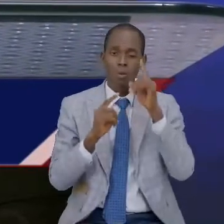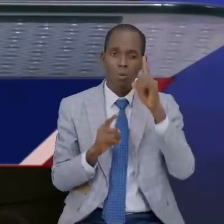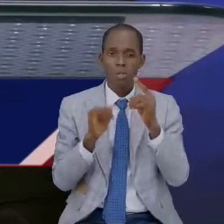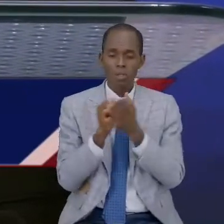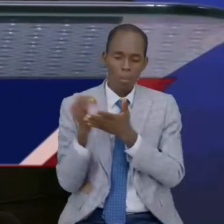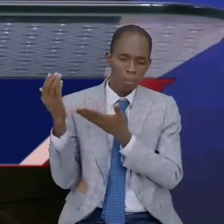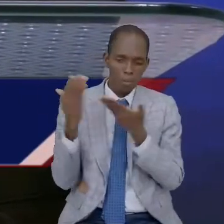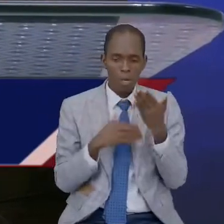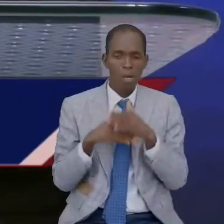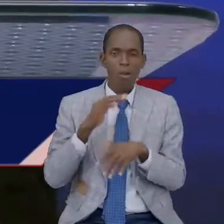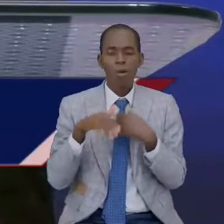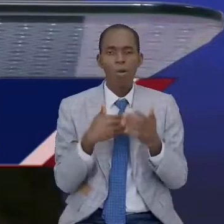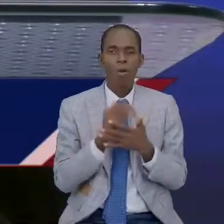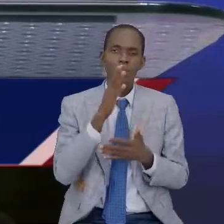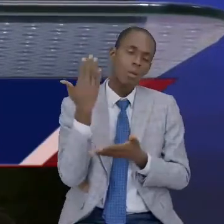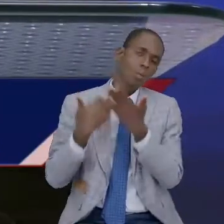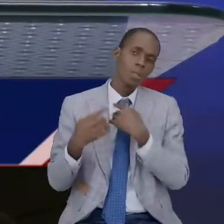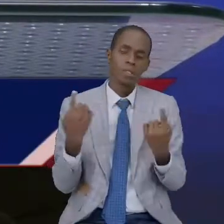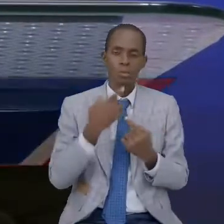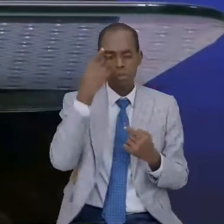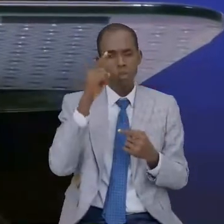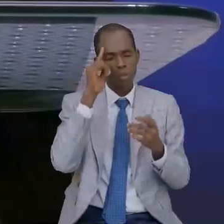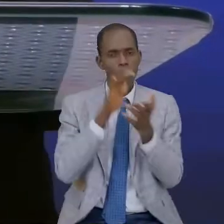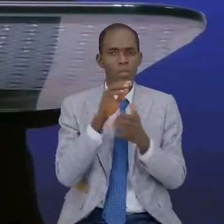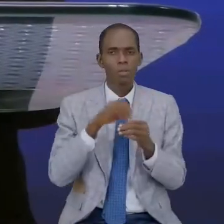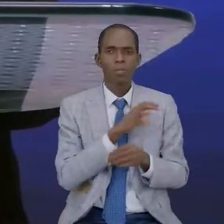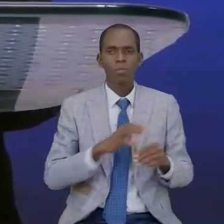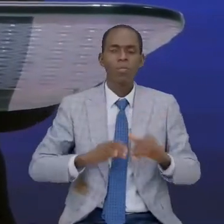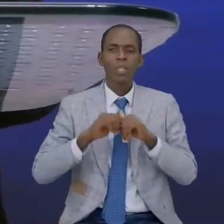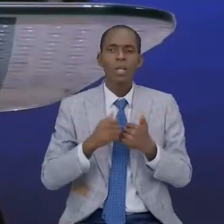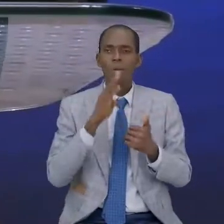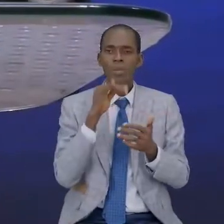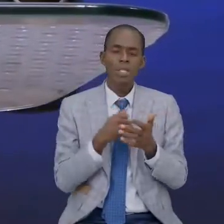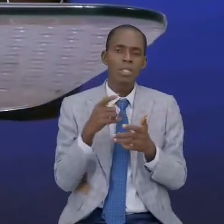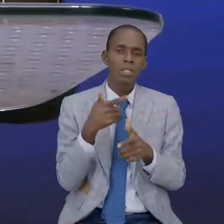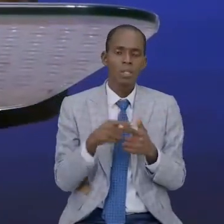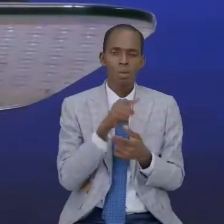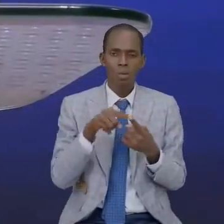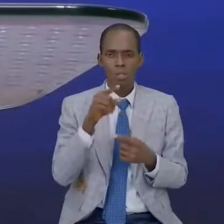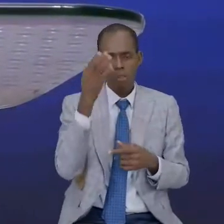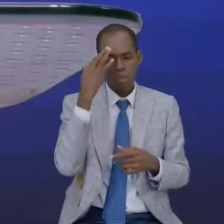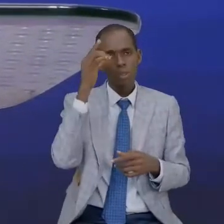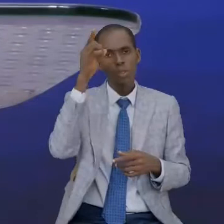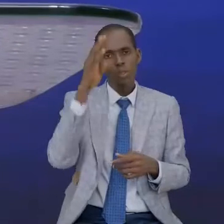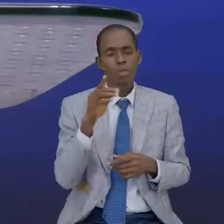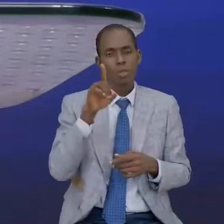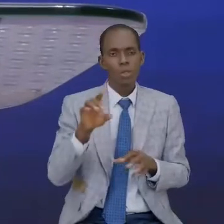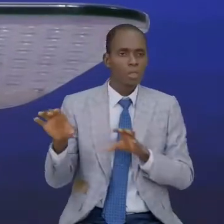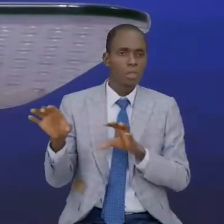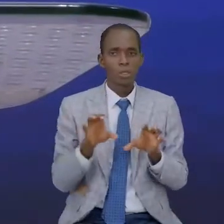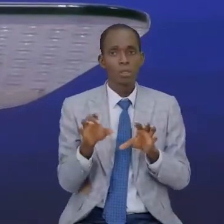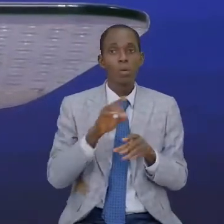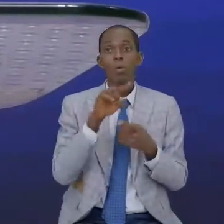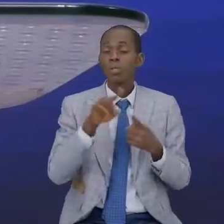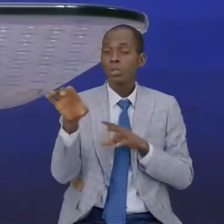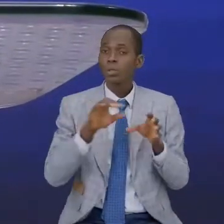one that blotted out all your past sins because you believe in Christ. How be it then, when ye knew God, ye did